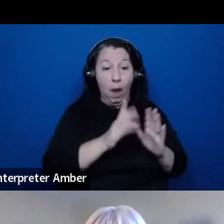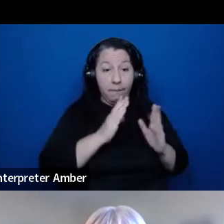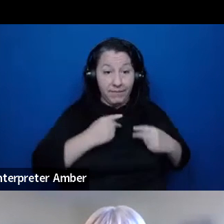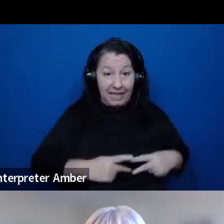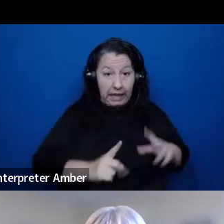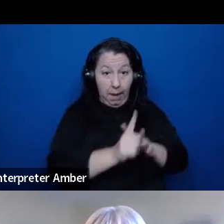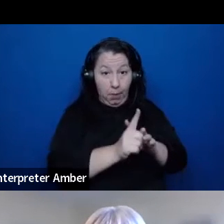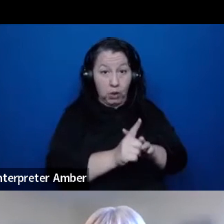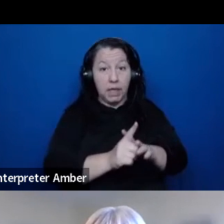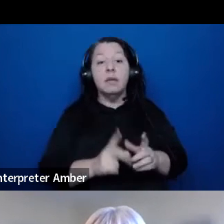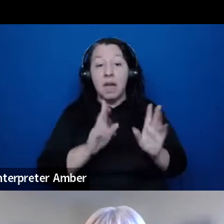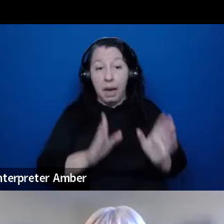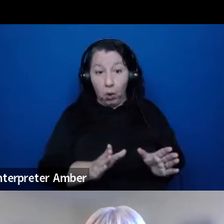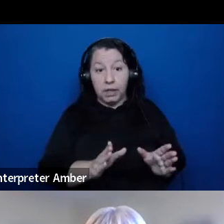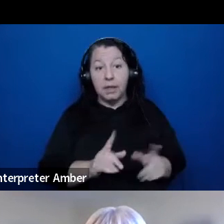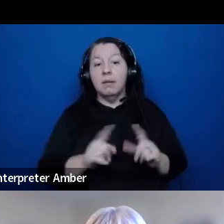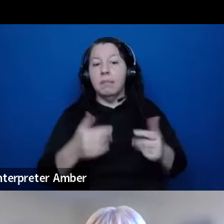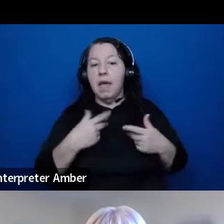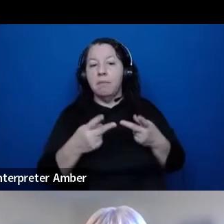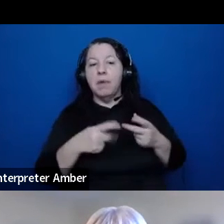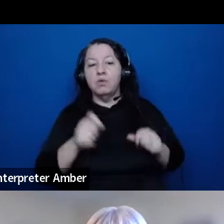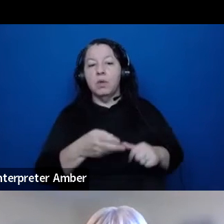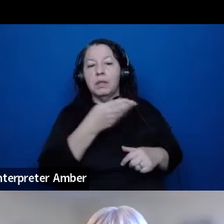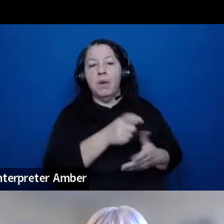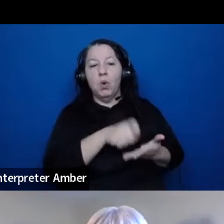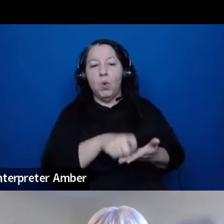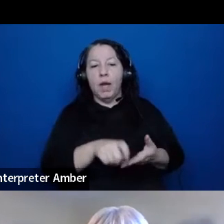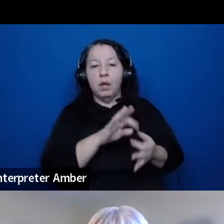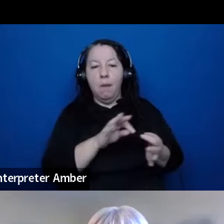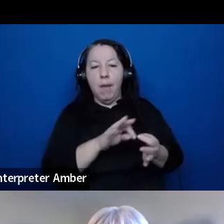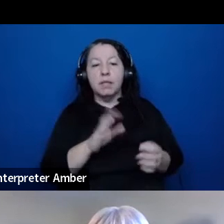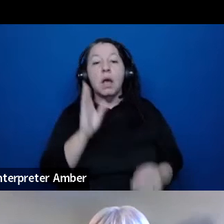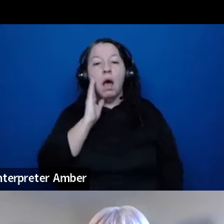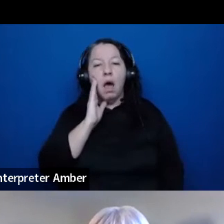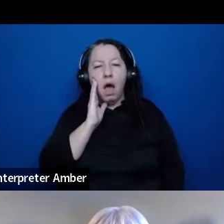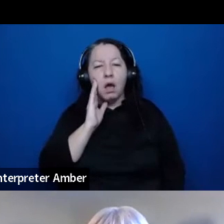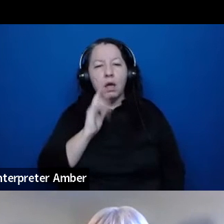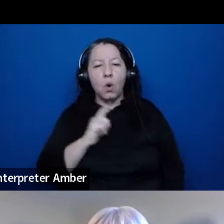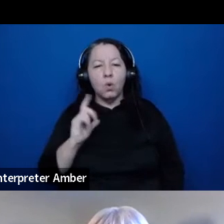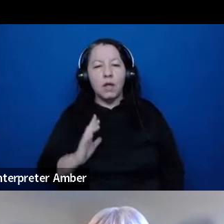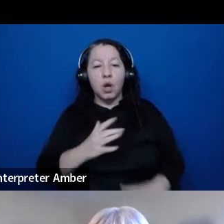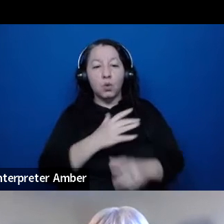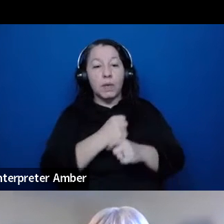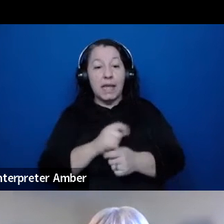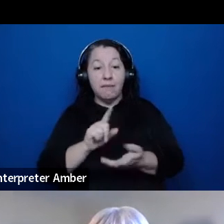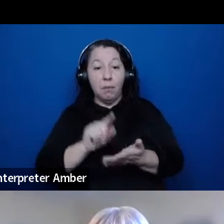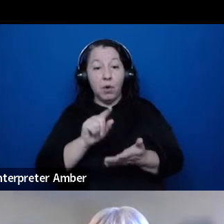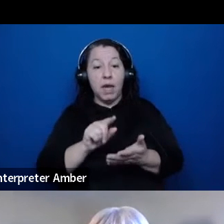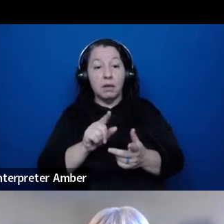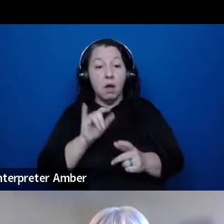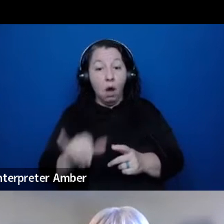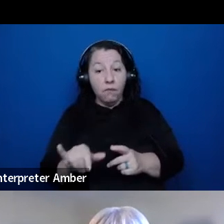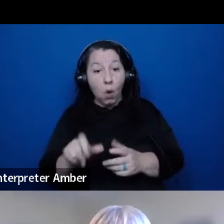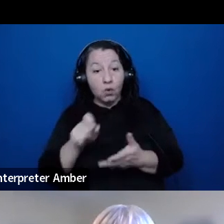place where you can submit written comments, which I do know legislators get a printout of those before they go into the subcommittee